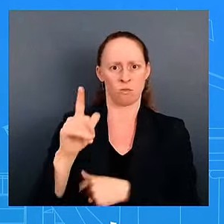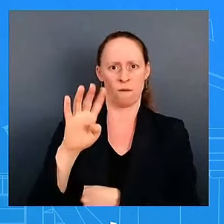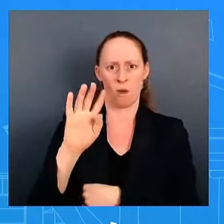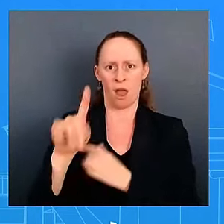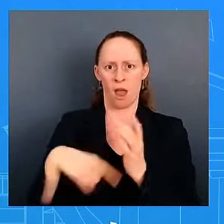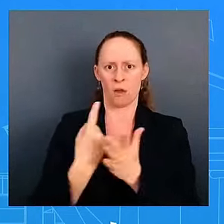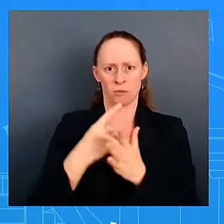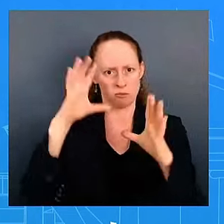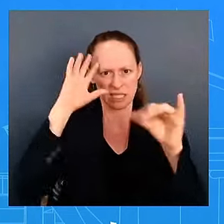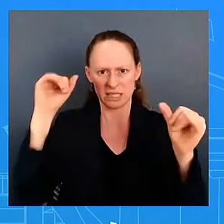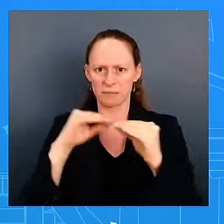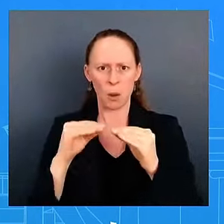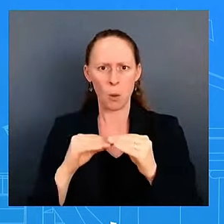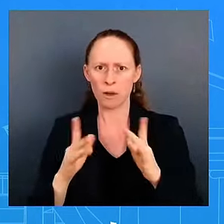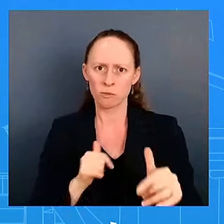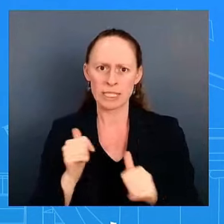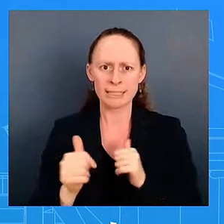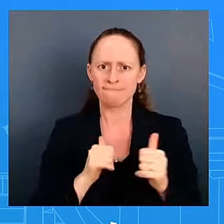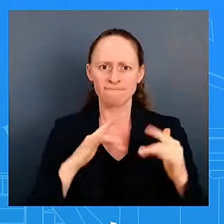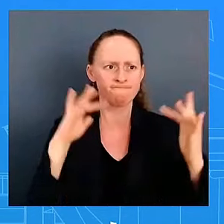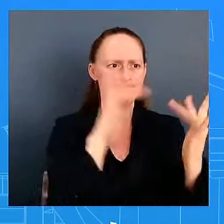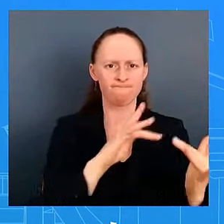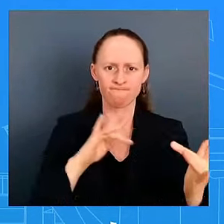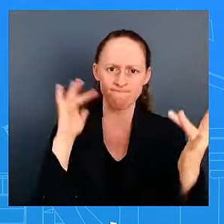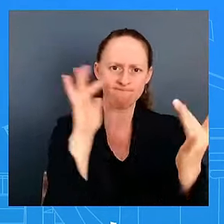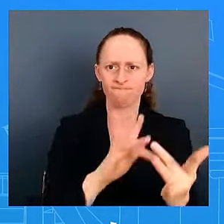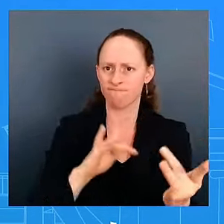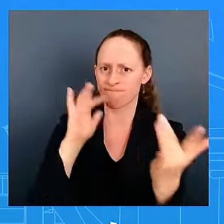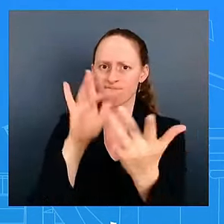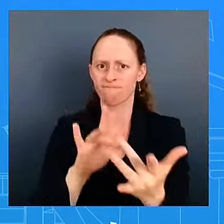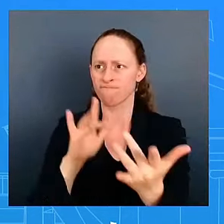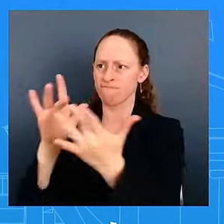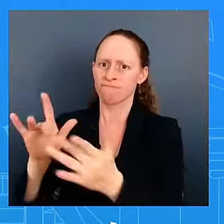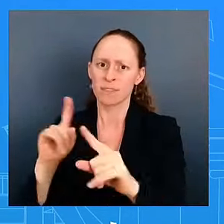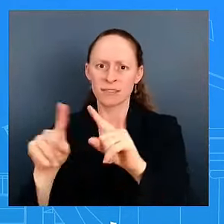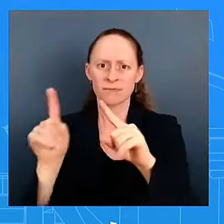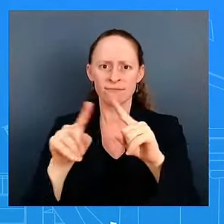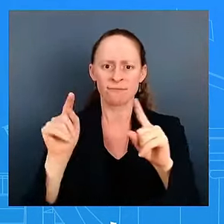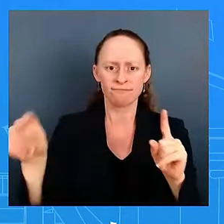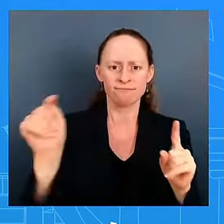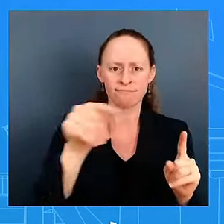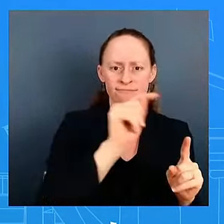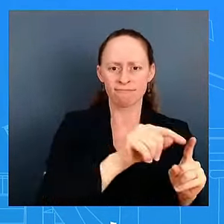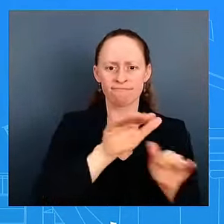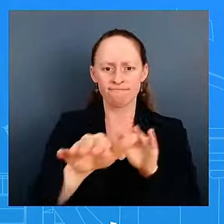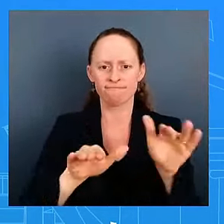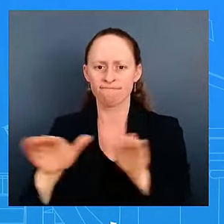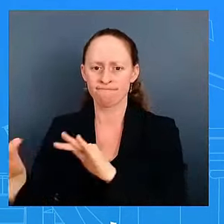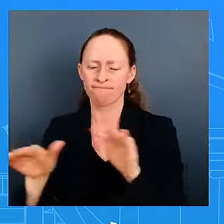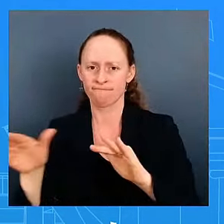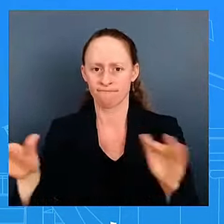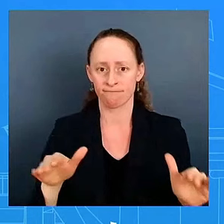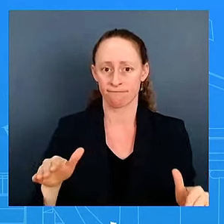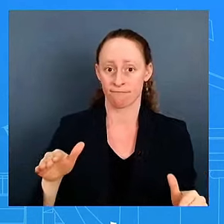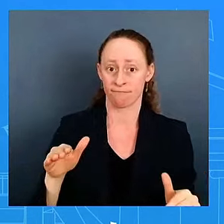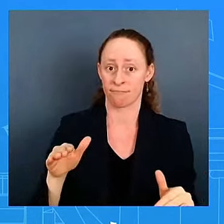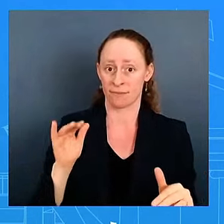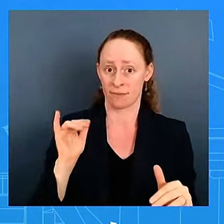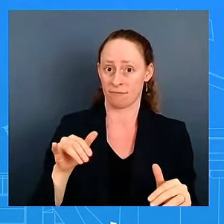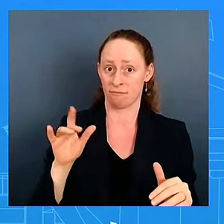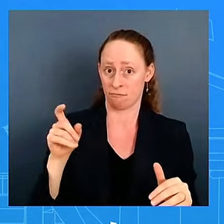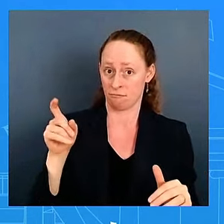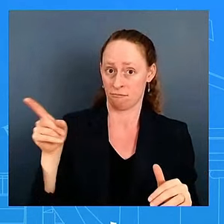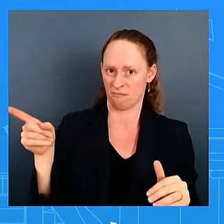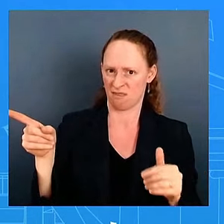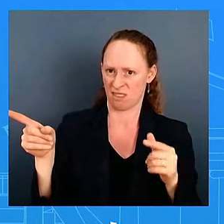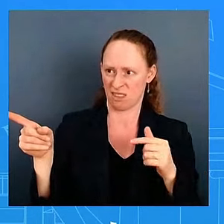last night. Was that his decision personally? Yes. To step up that outreach? It has been. He's ready. He's